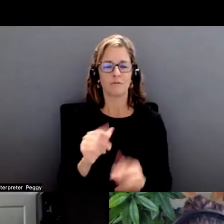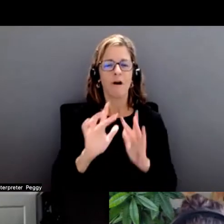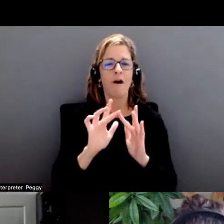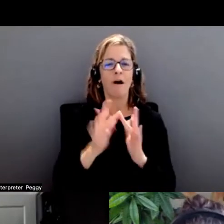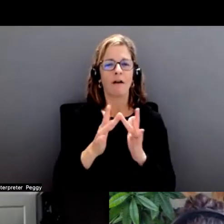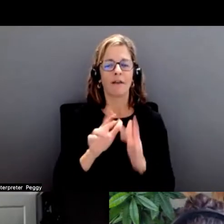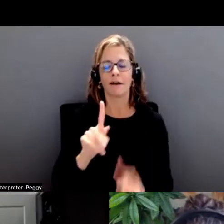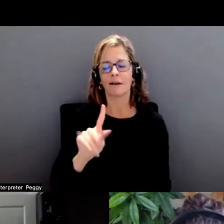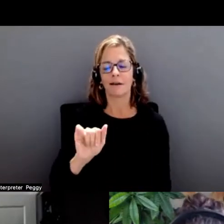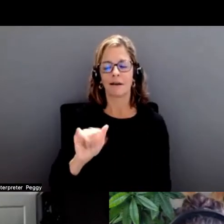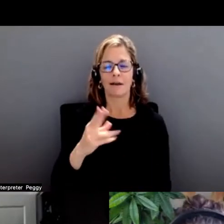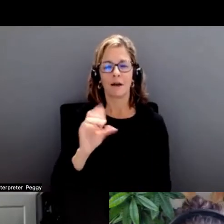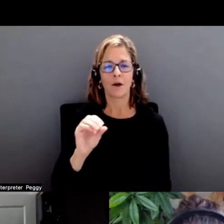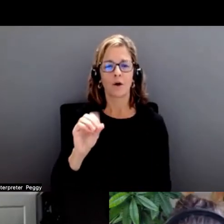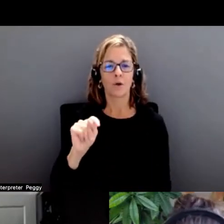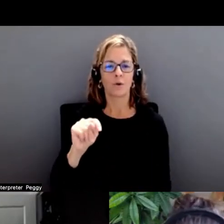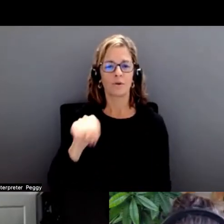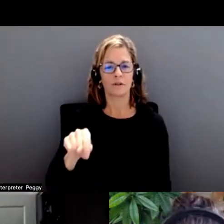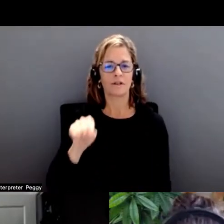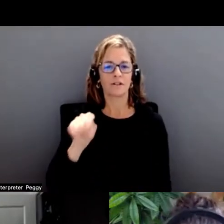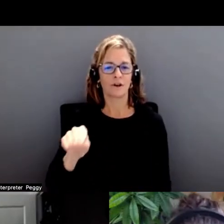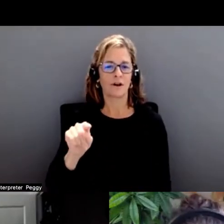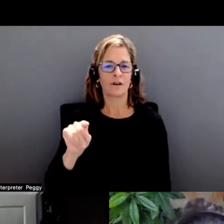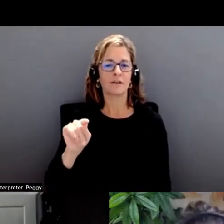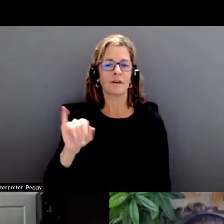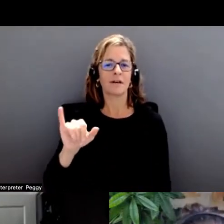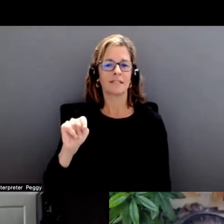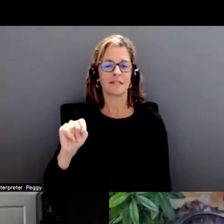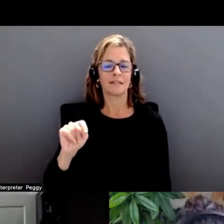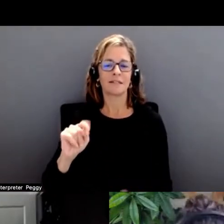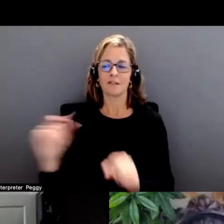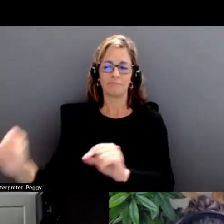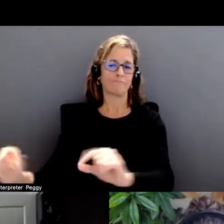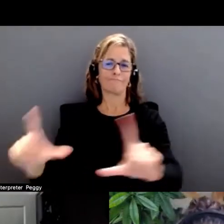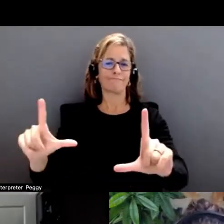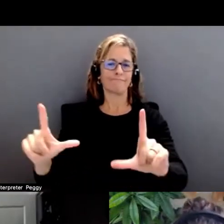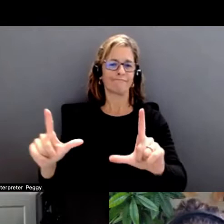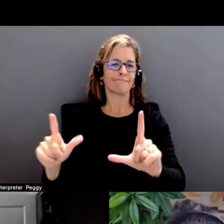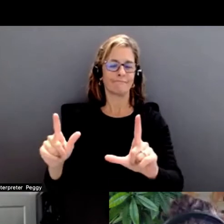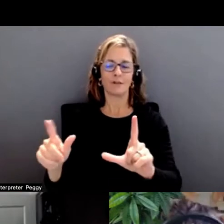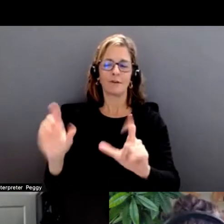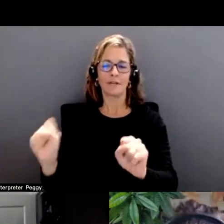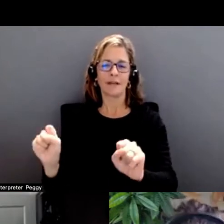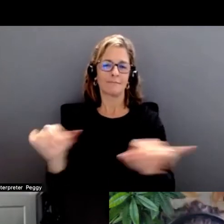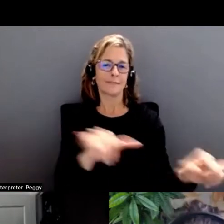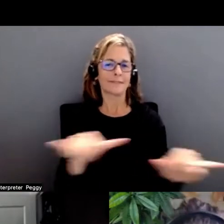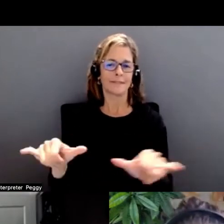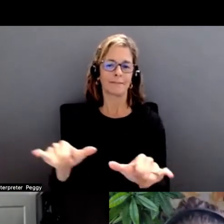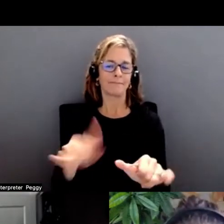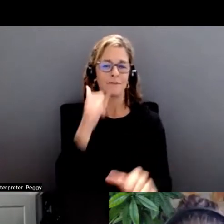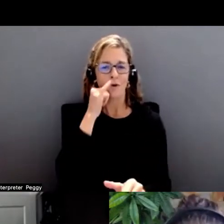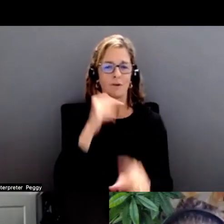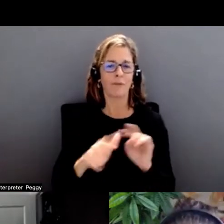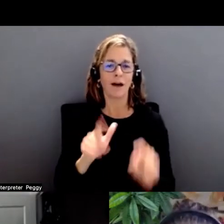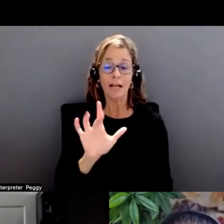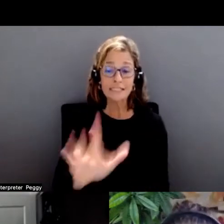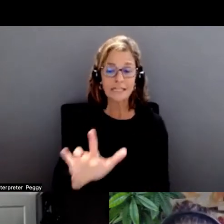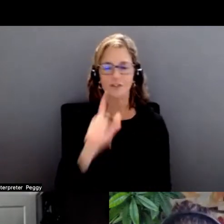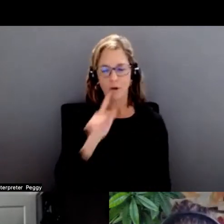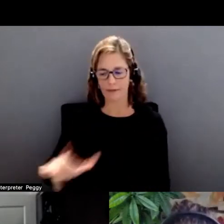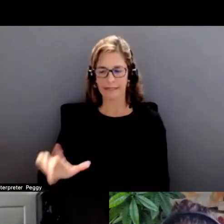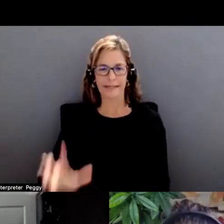and then it just shows up. The screen just will be bigger on your computer, and you'll just have to click instead of touch. So yeah, it works the same